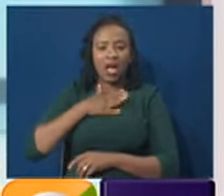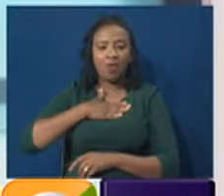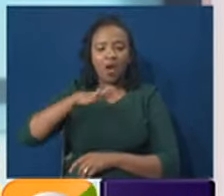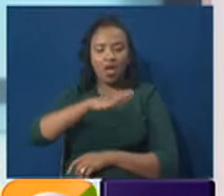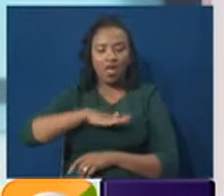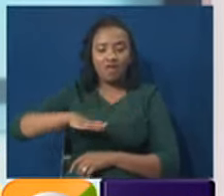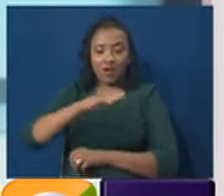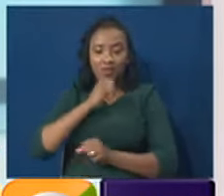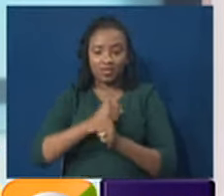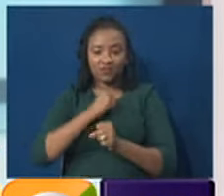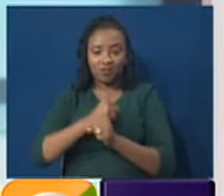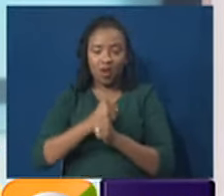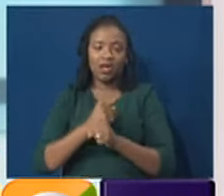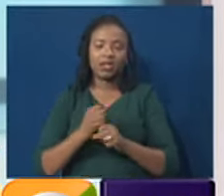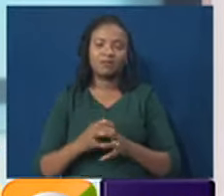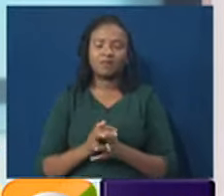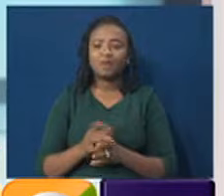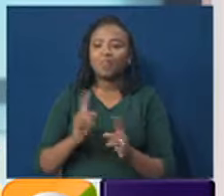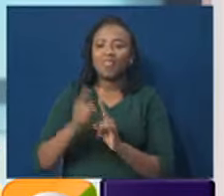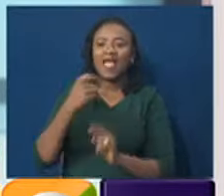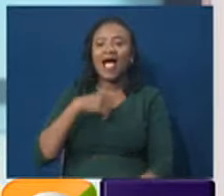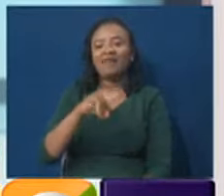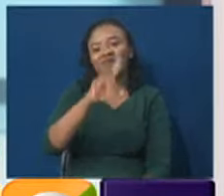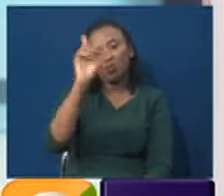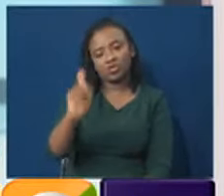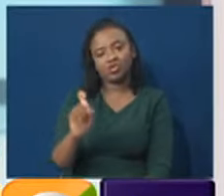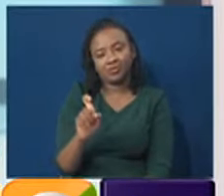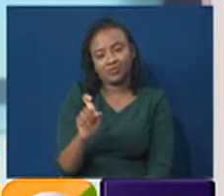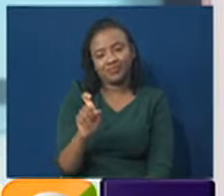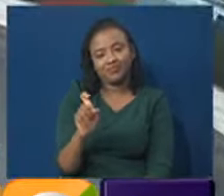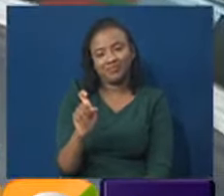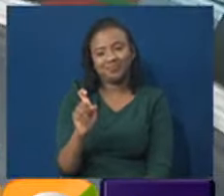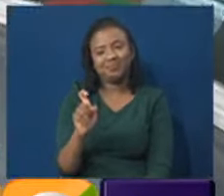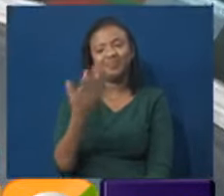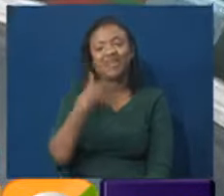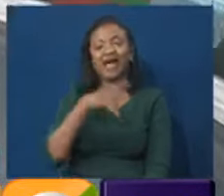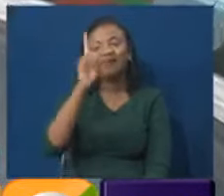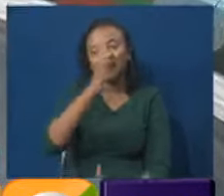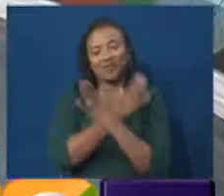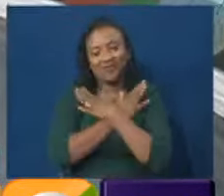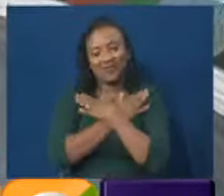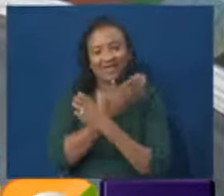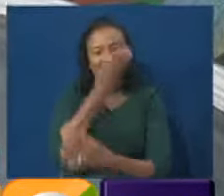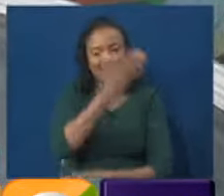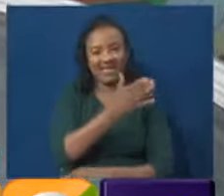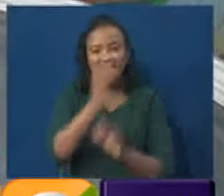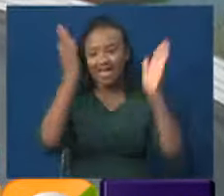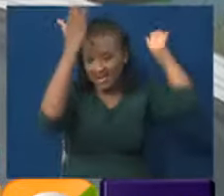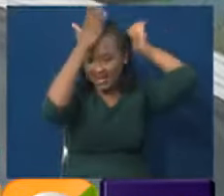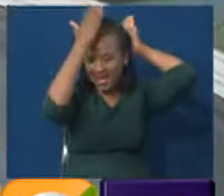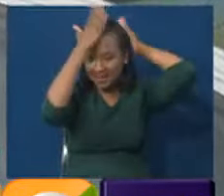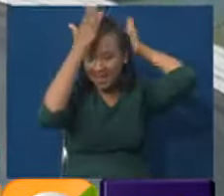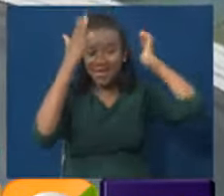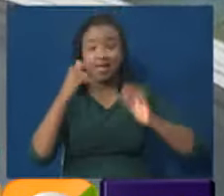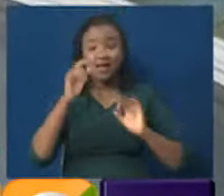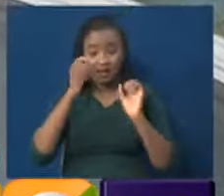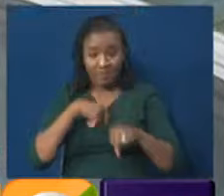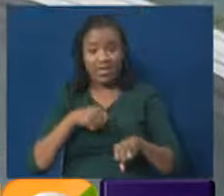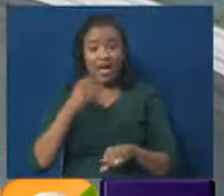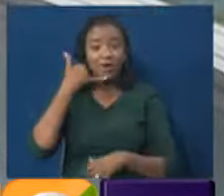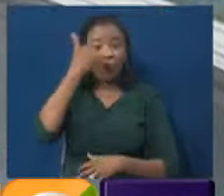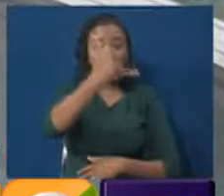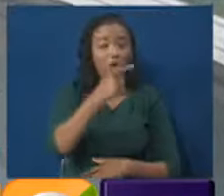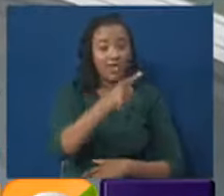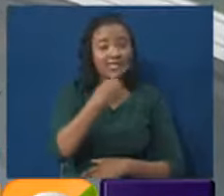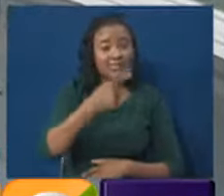operate in. I have a question. I have got Mercy Luseno, my friend from Kakamega. Uh-huh. Would you allow me to call her so that she tells us about